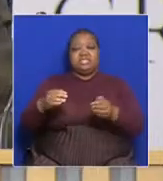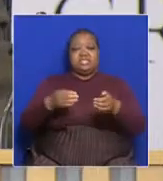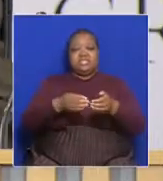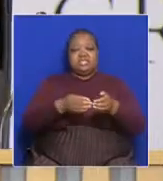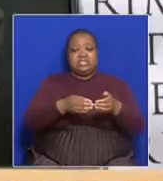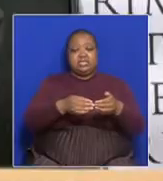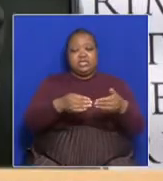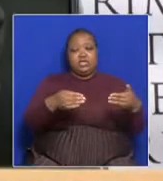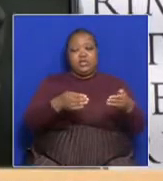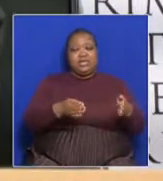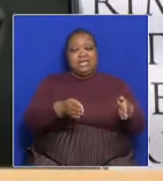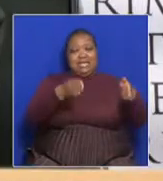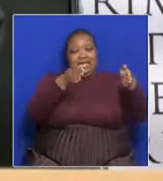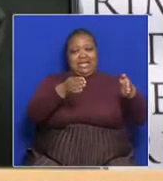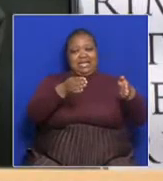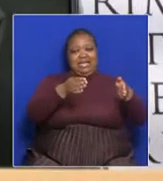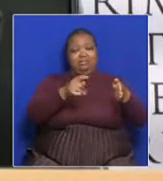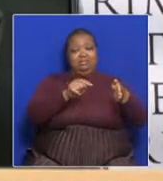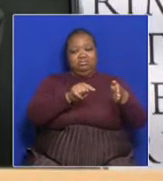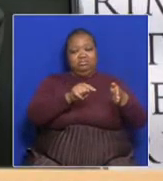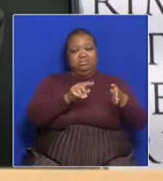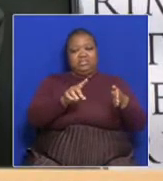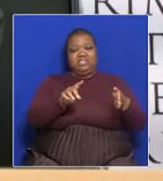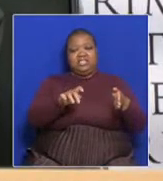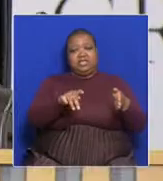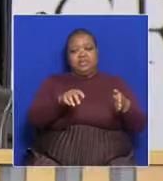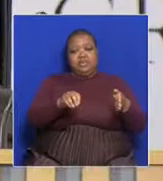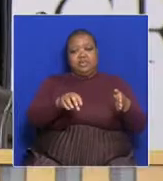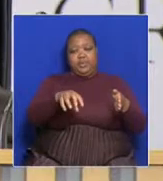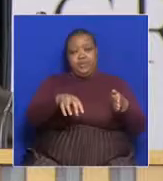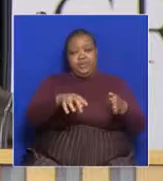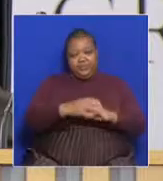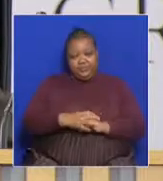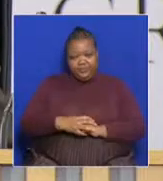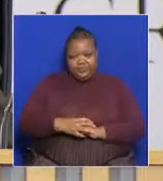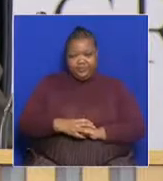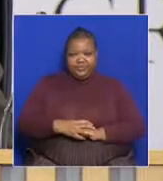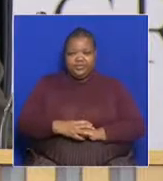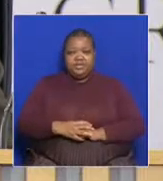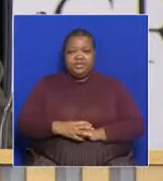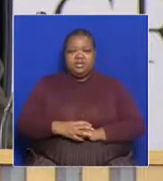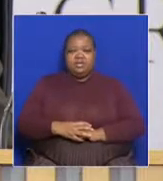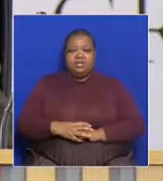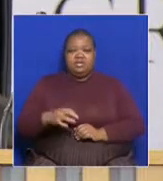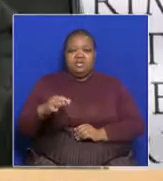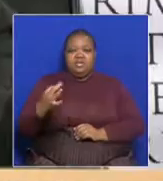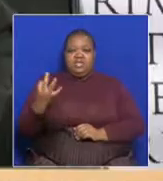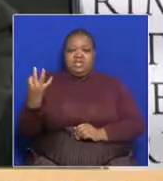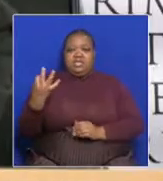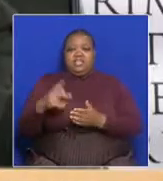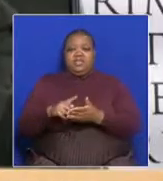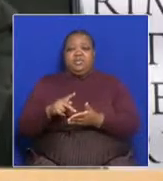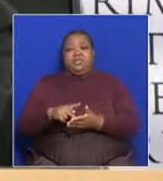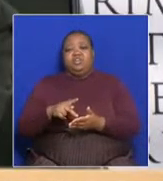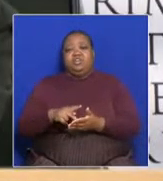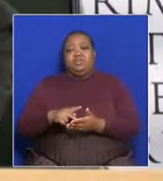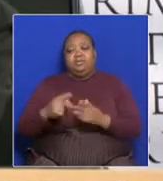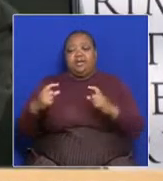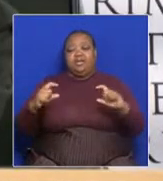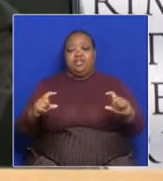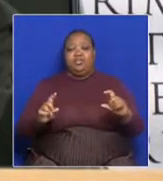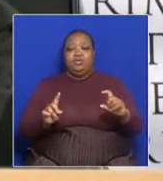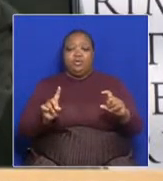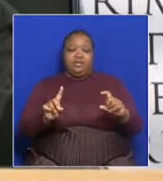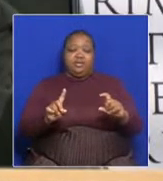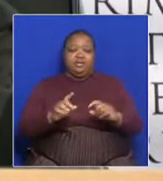the second page. okay, third the page, first, second, third page, paragraph 1. Third page, paragraph 1 that starts with,